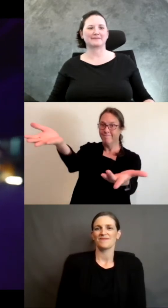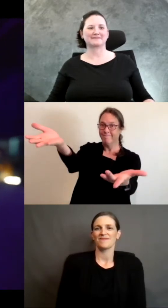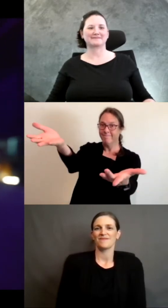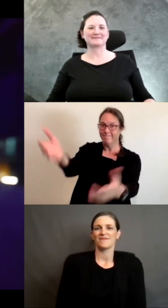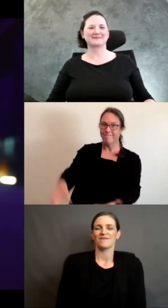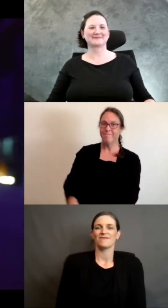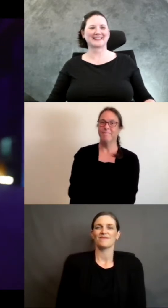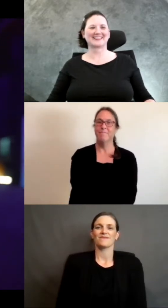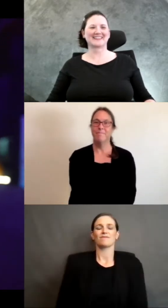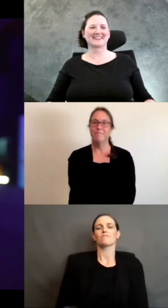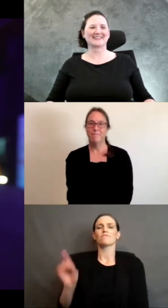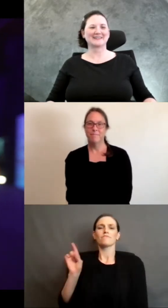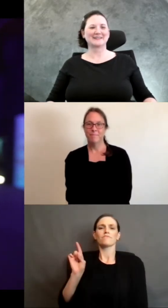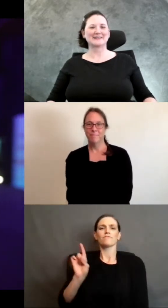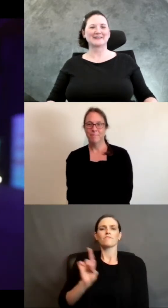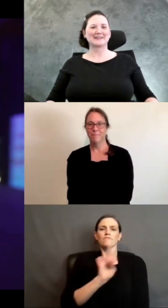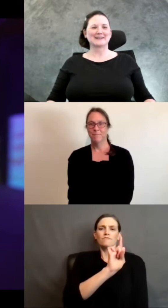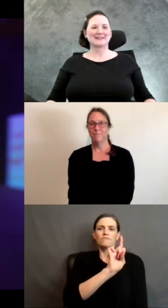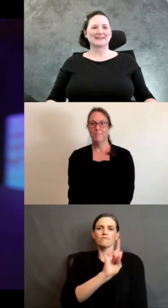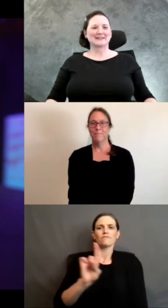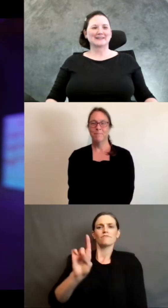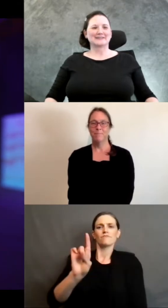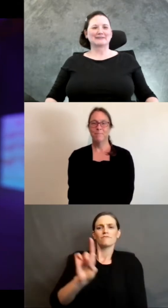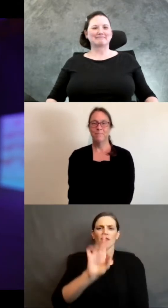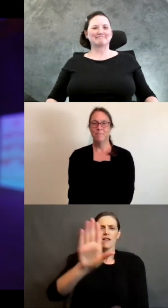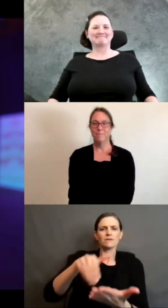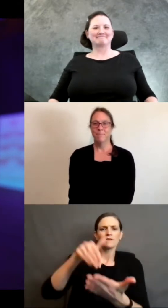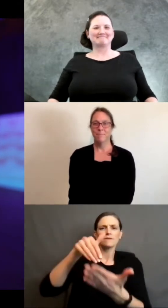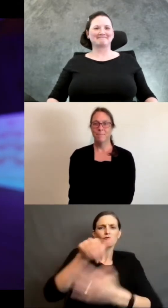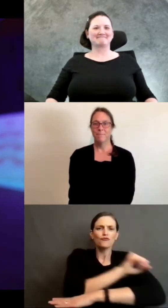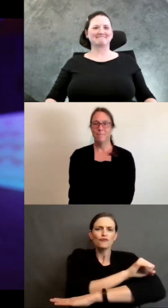Barbara walks out and takes her place center stage in the spotlight.